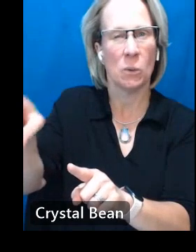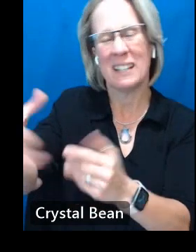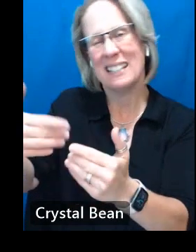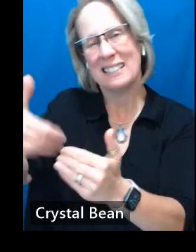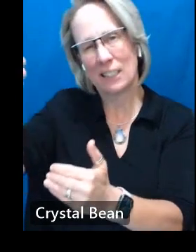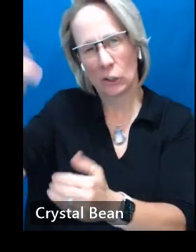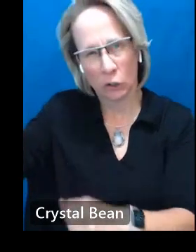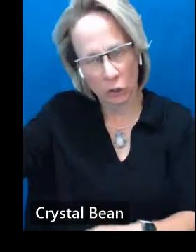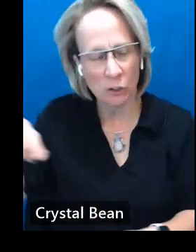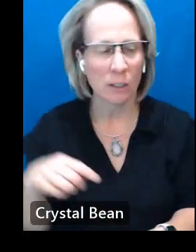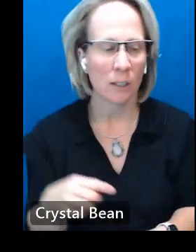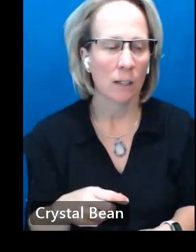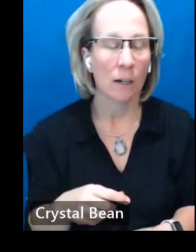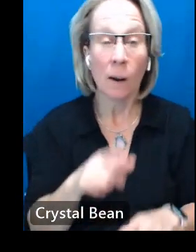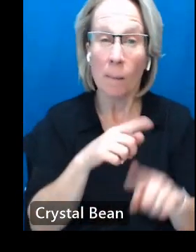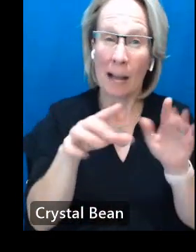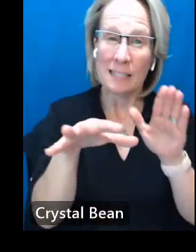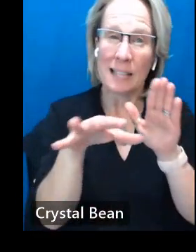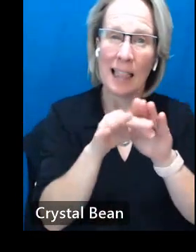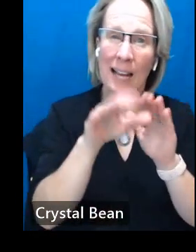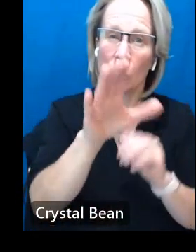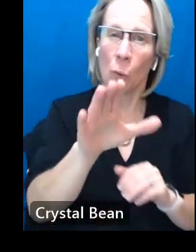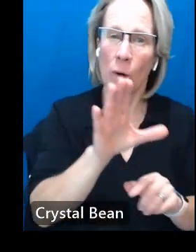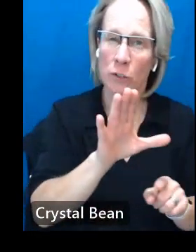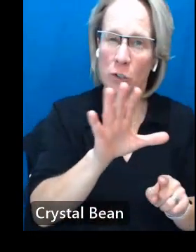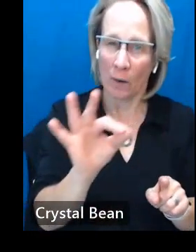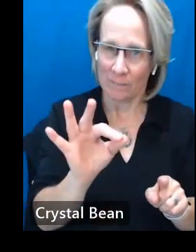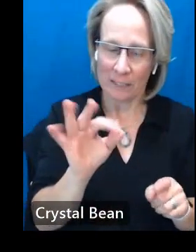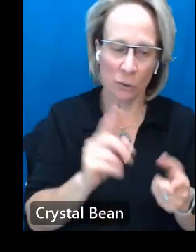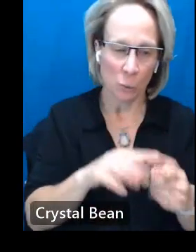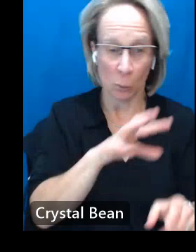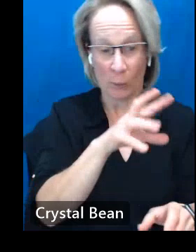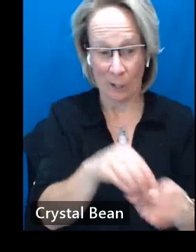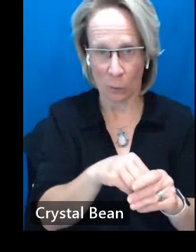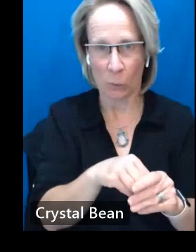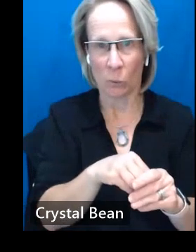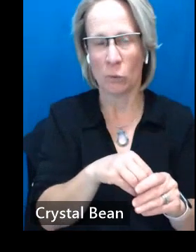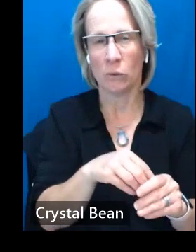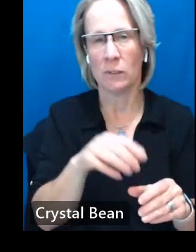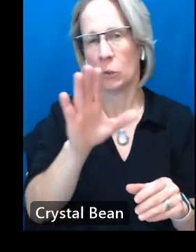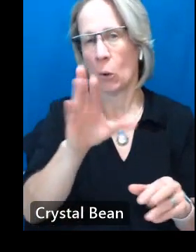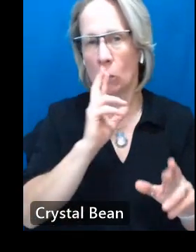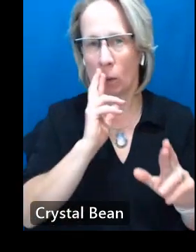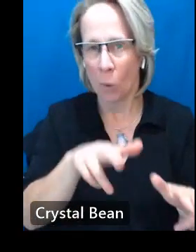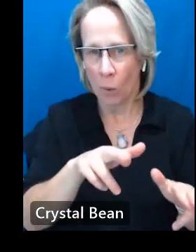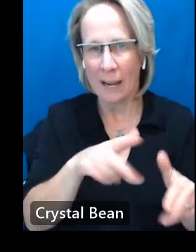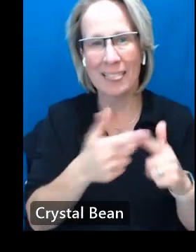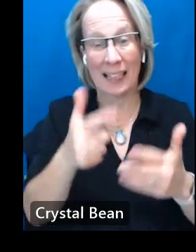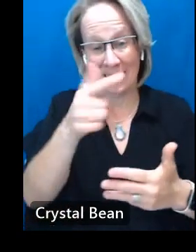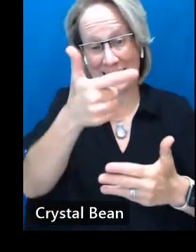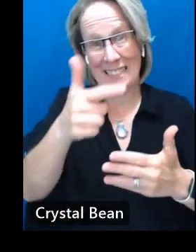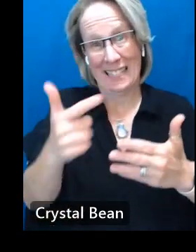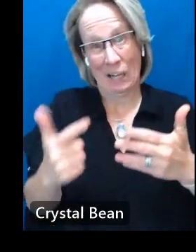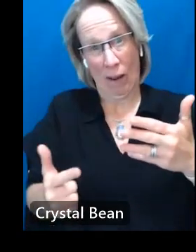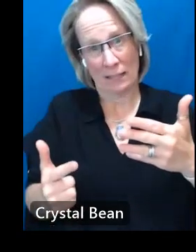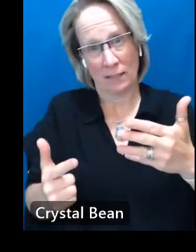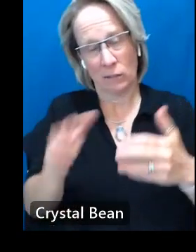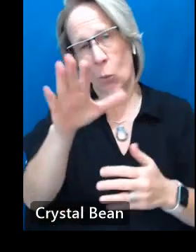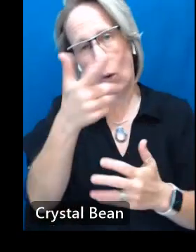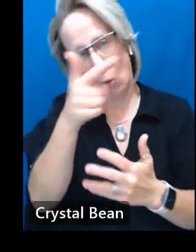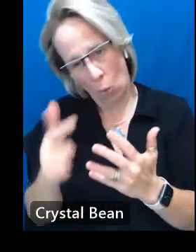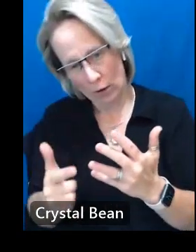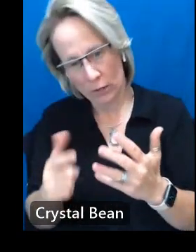But you select your chart fields to include in the report and the sequence that you want them to be ordered in. So you see on